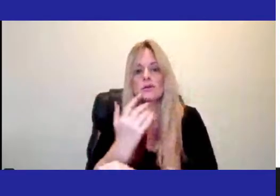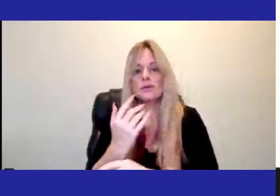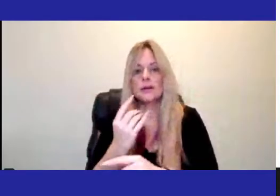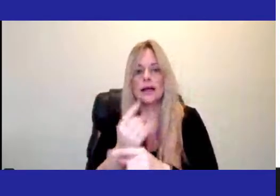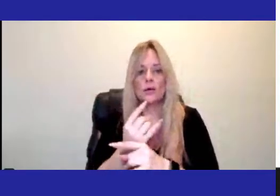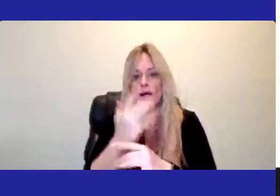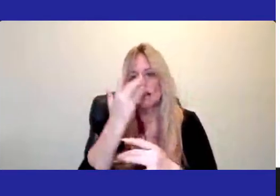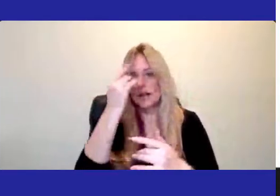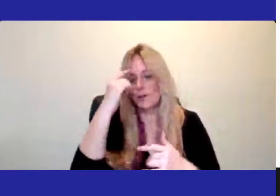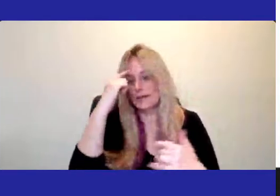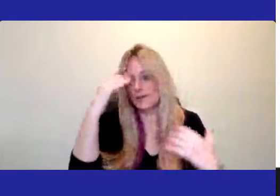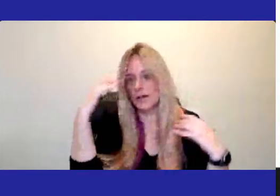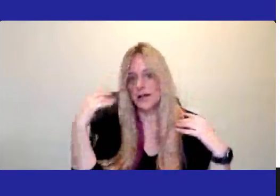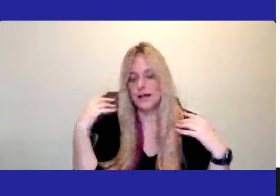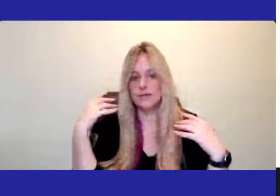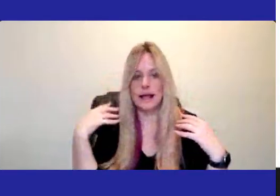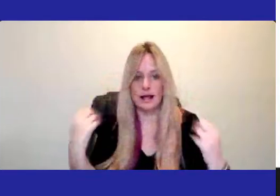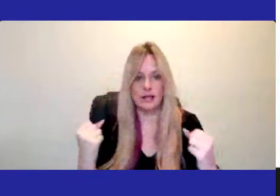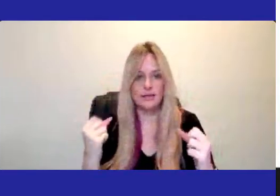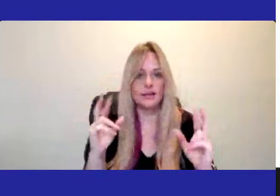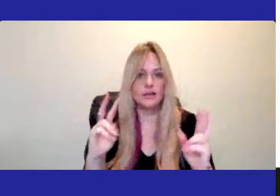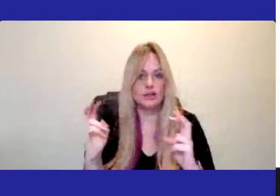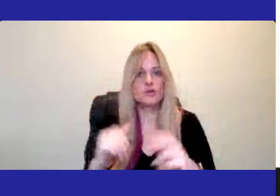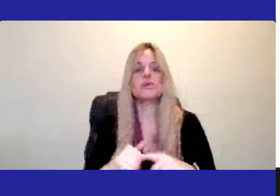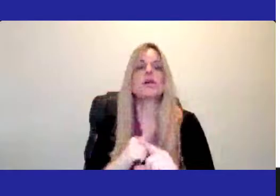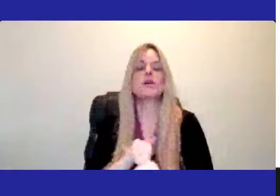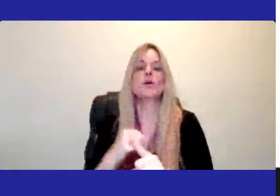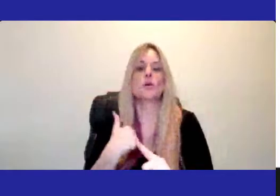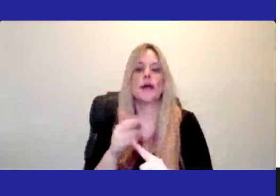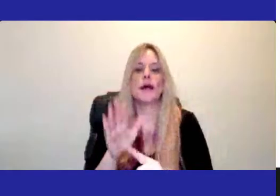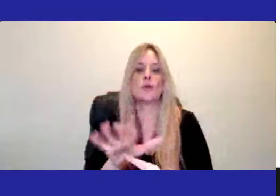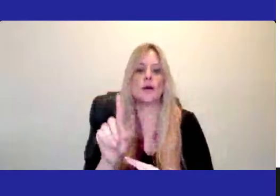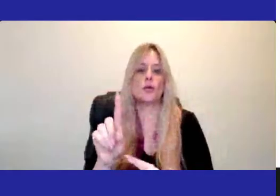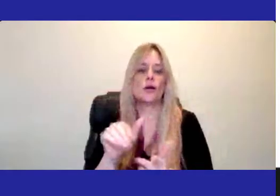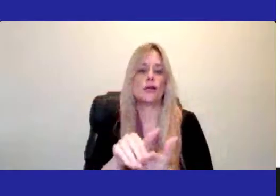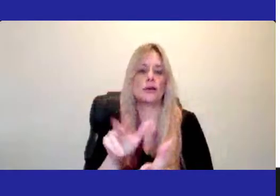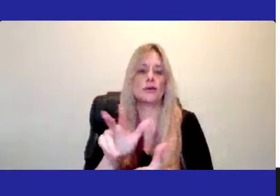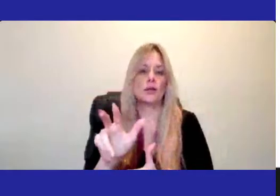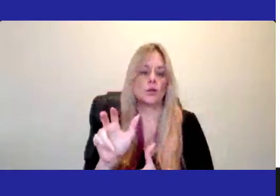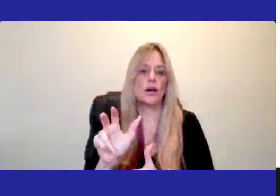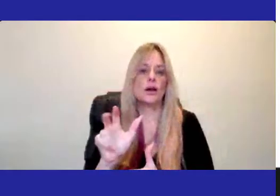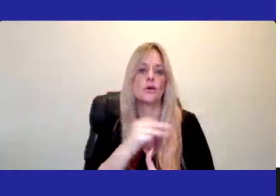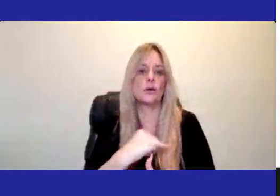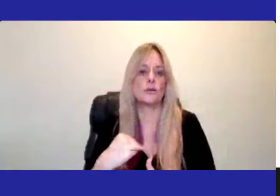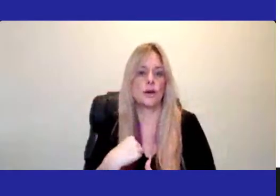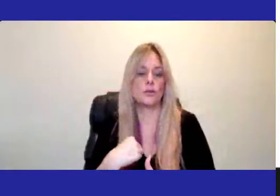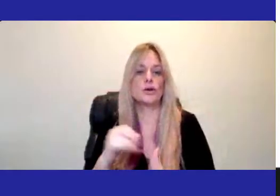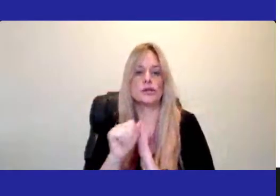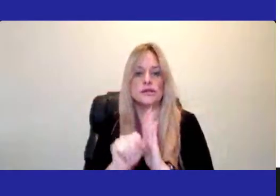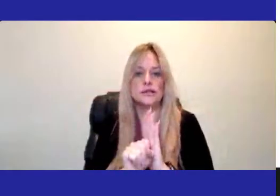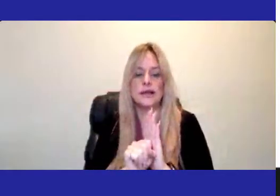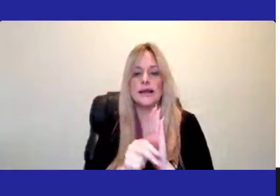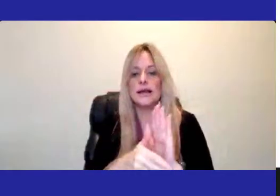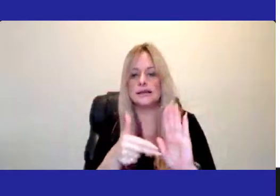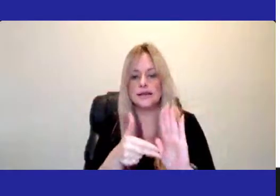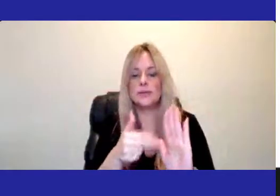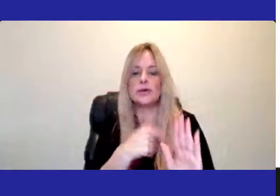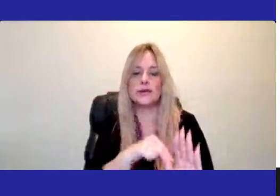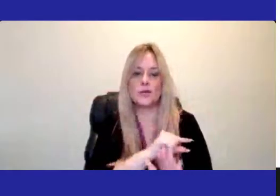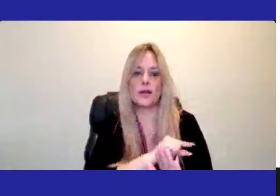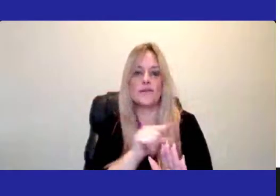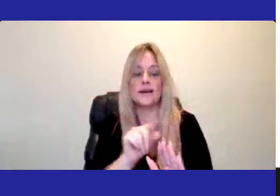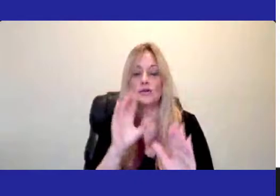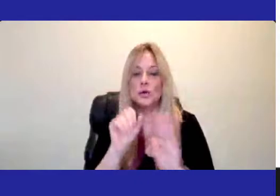members who the state has designated as eligible. And the way the state focuses its attention here is